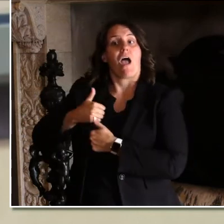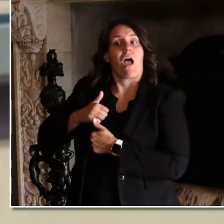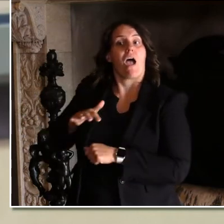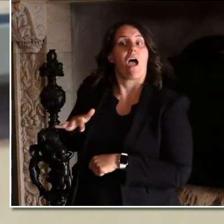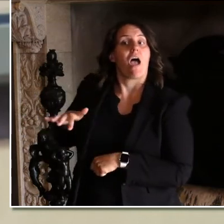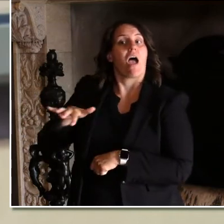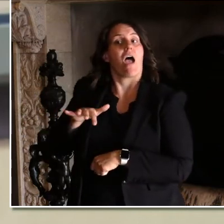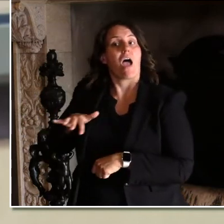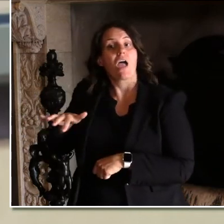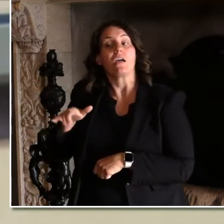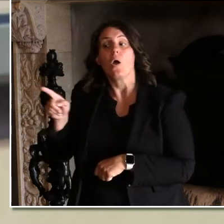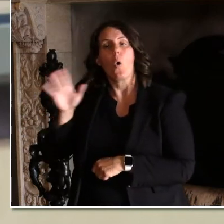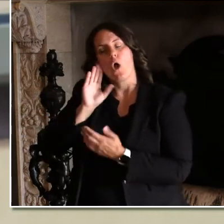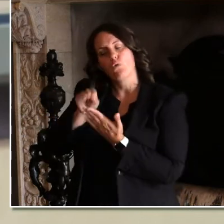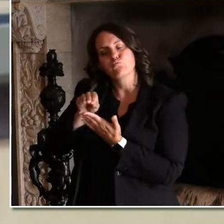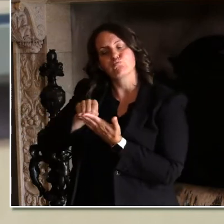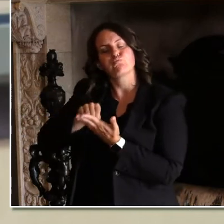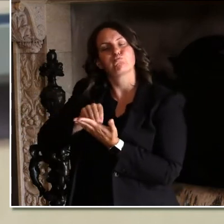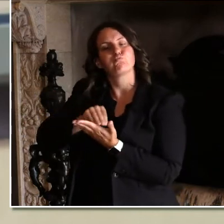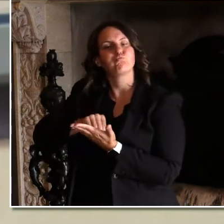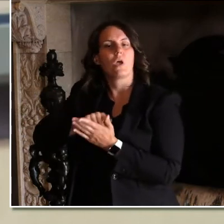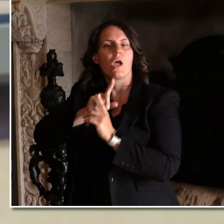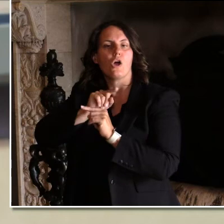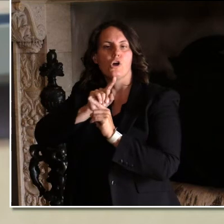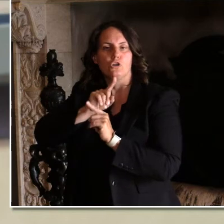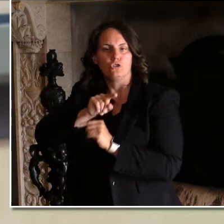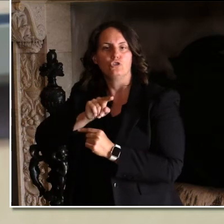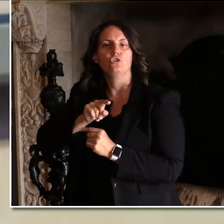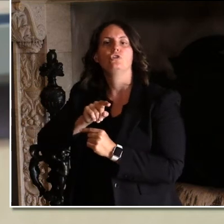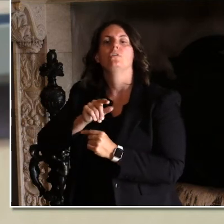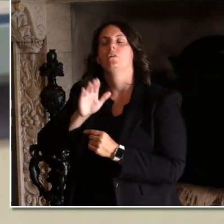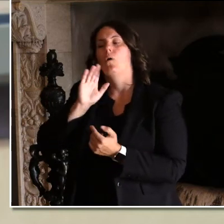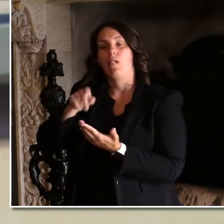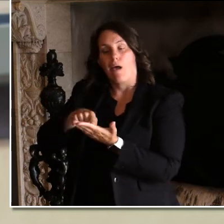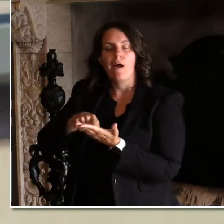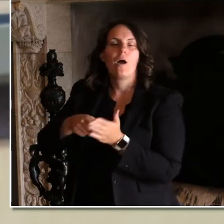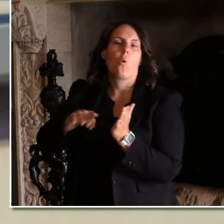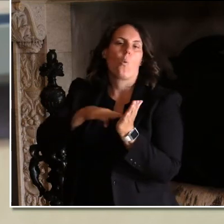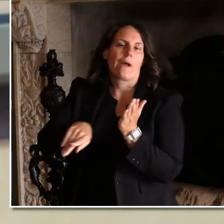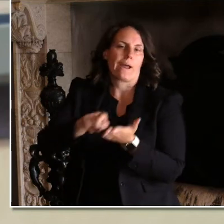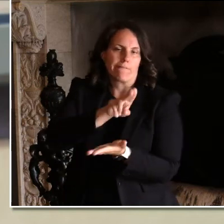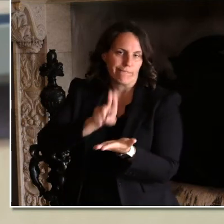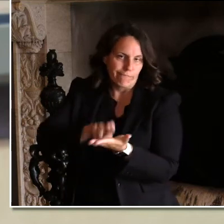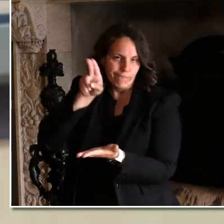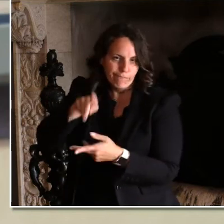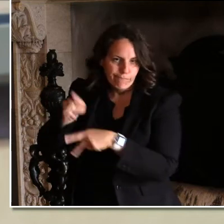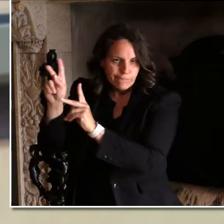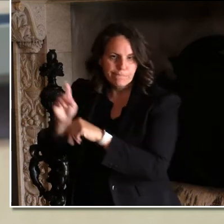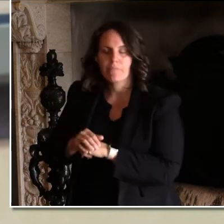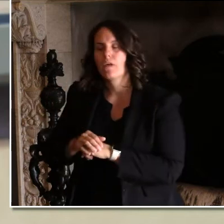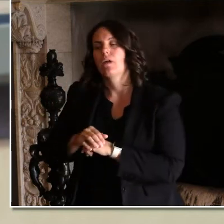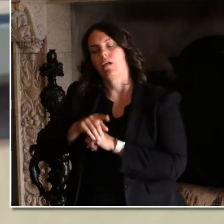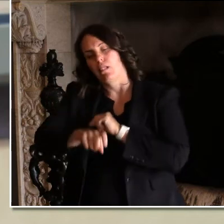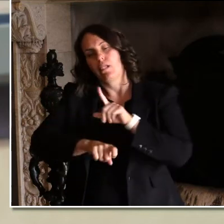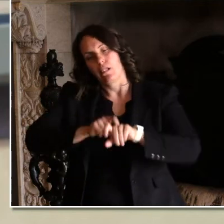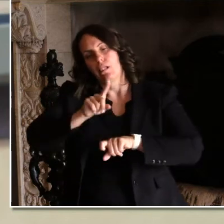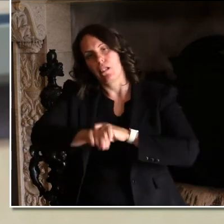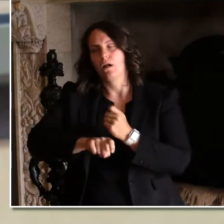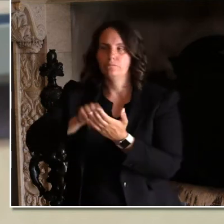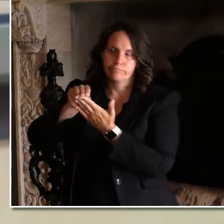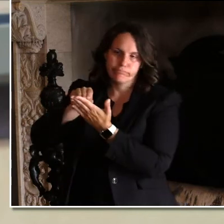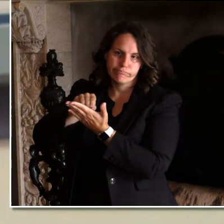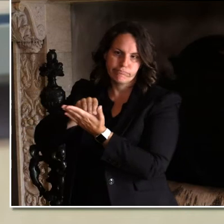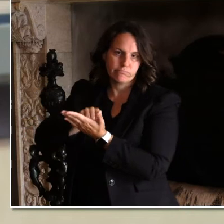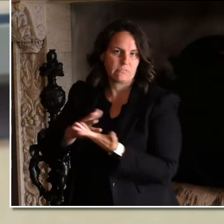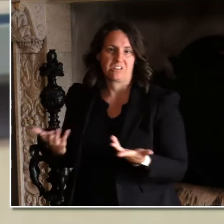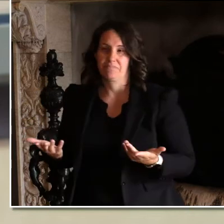and get all of your contact information. That can take around 5 minutes or so to do. And it's also really critical that that information